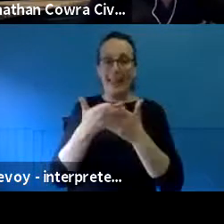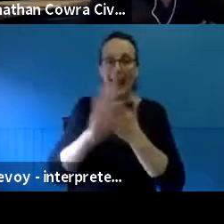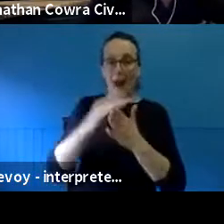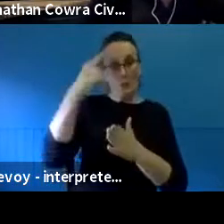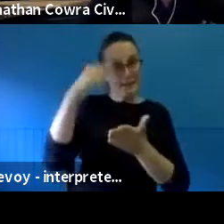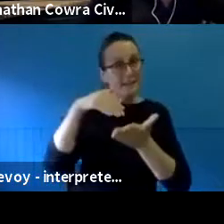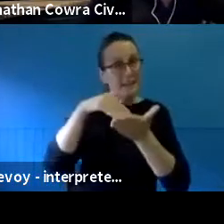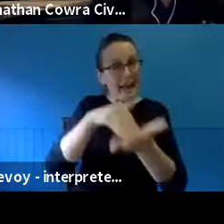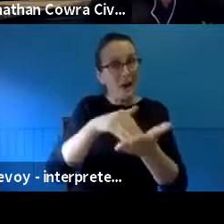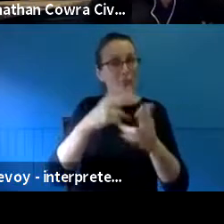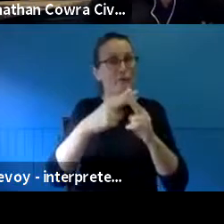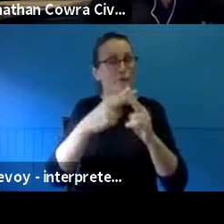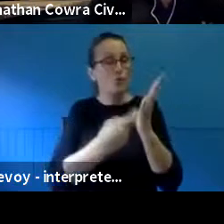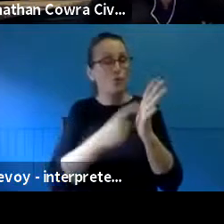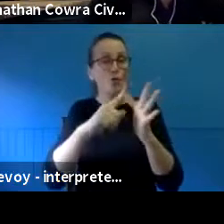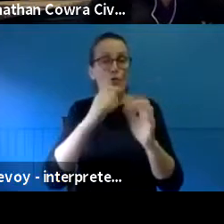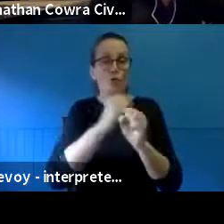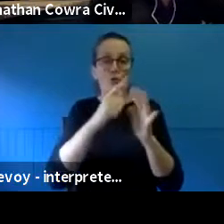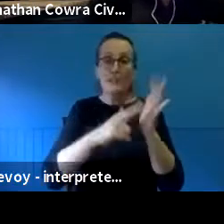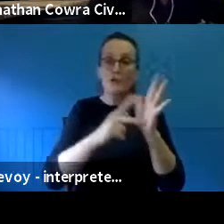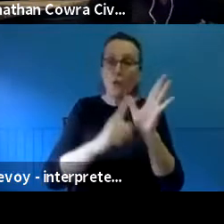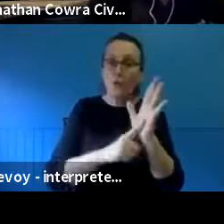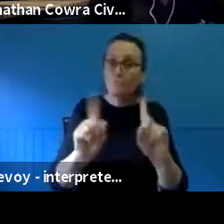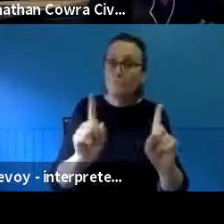artists, organisations and audiences?